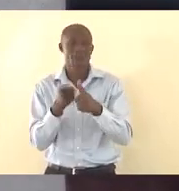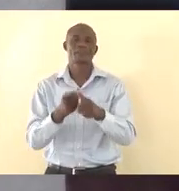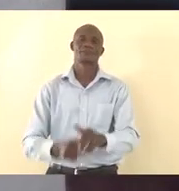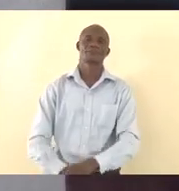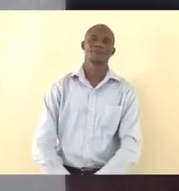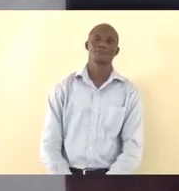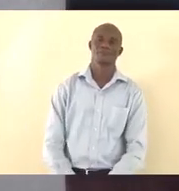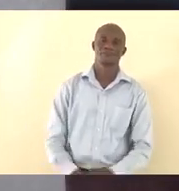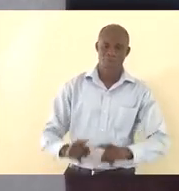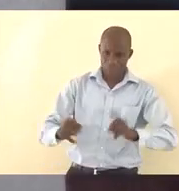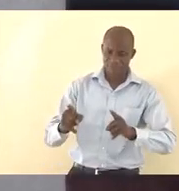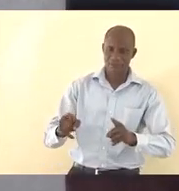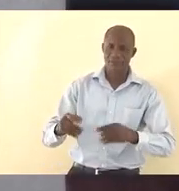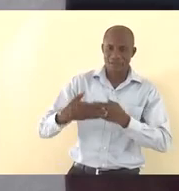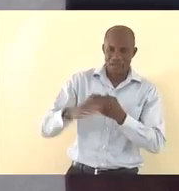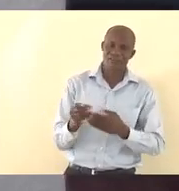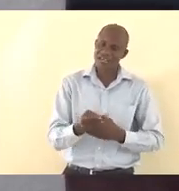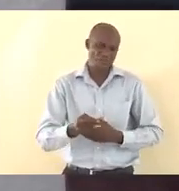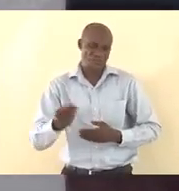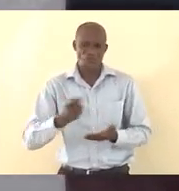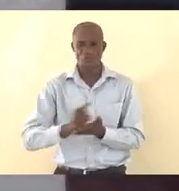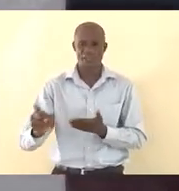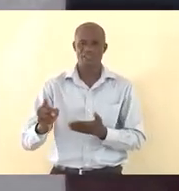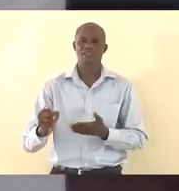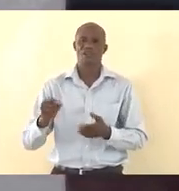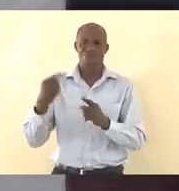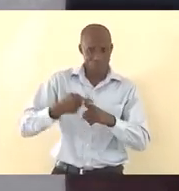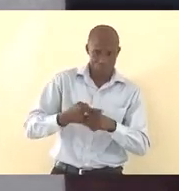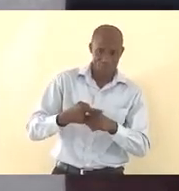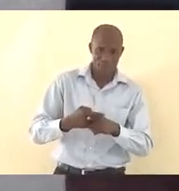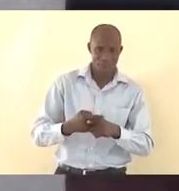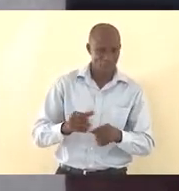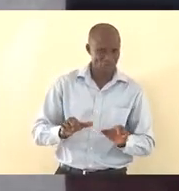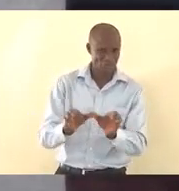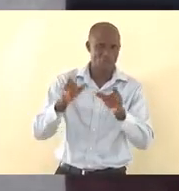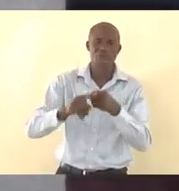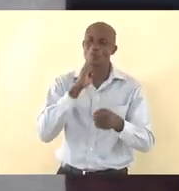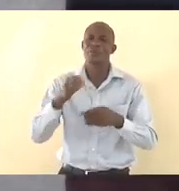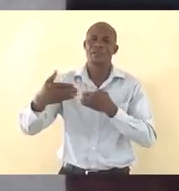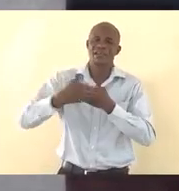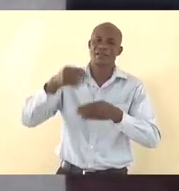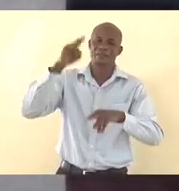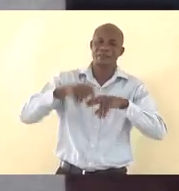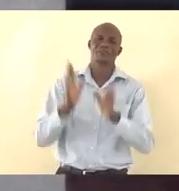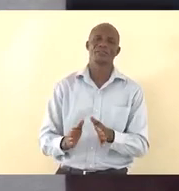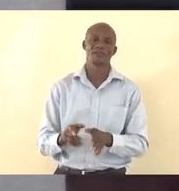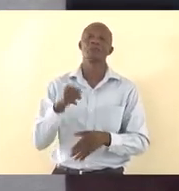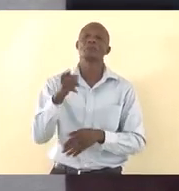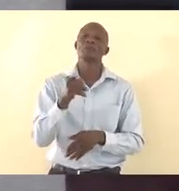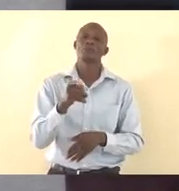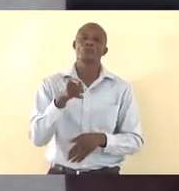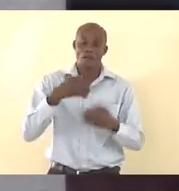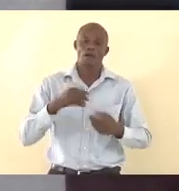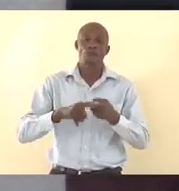But after a few weeks, after a few months, can you continue to be a backbencher? No, you're either ready to be part of the community and take your